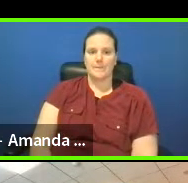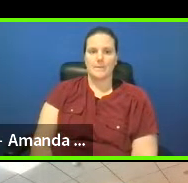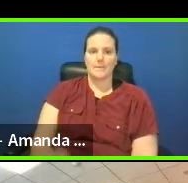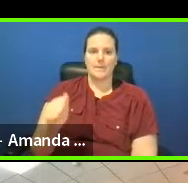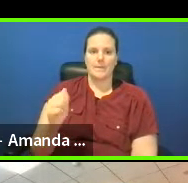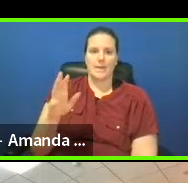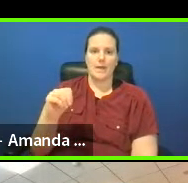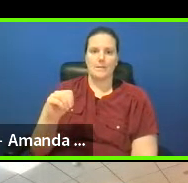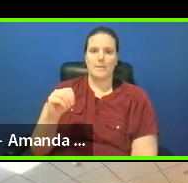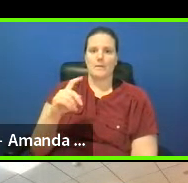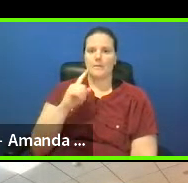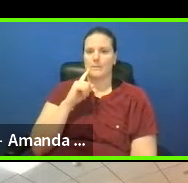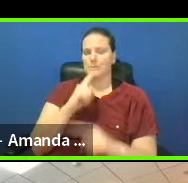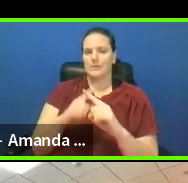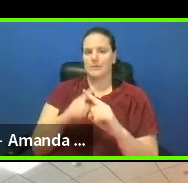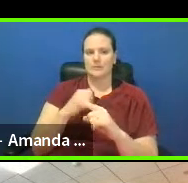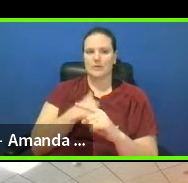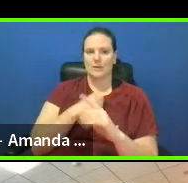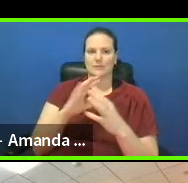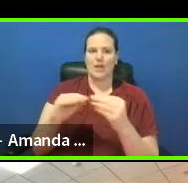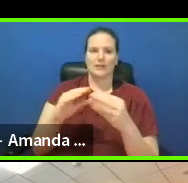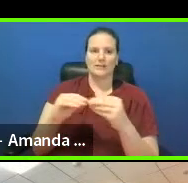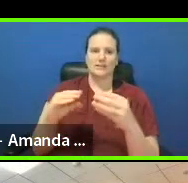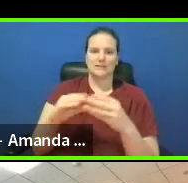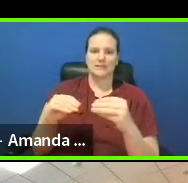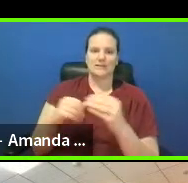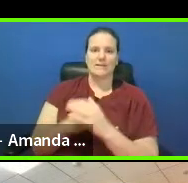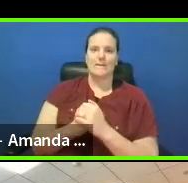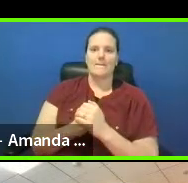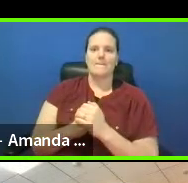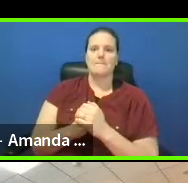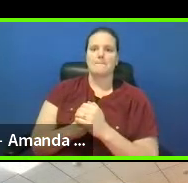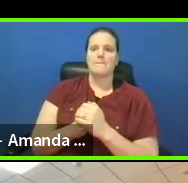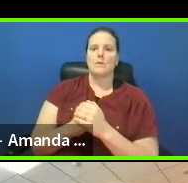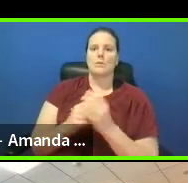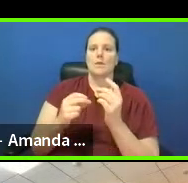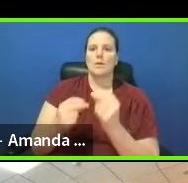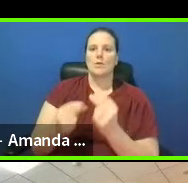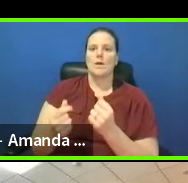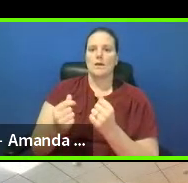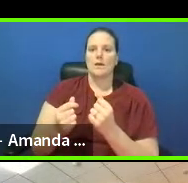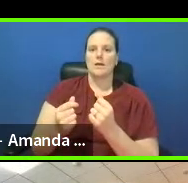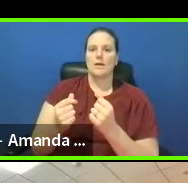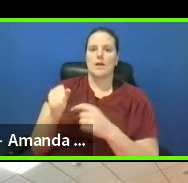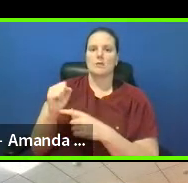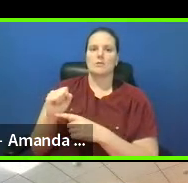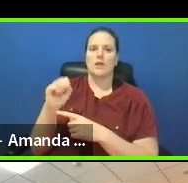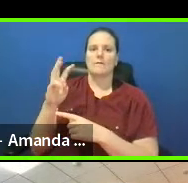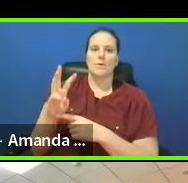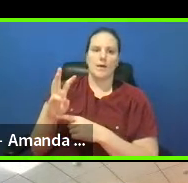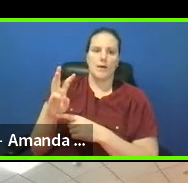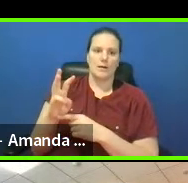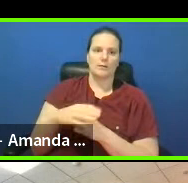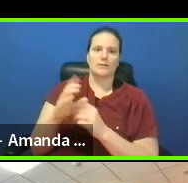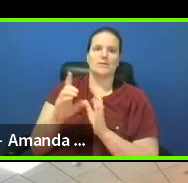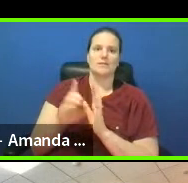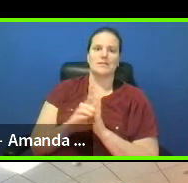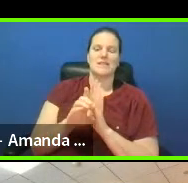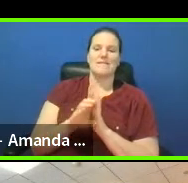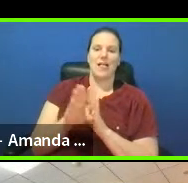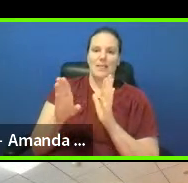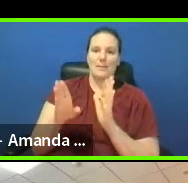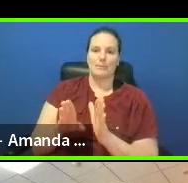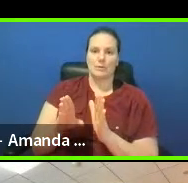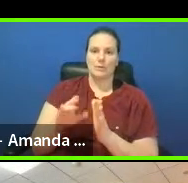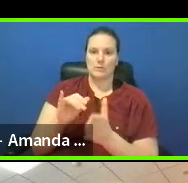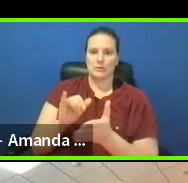Okay, I'm off mute now. Sorry, I was talking. So just real quick, as a software developer, you know, this is